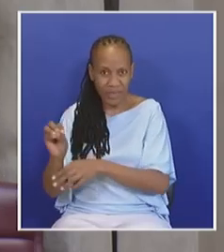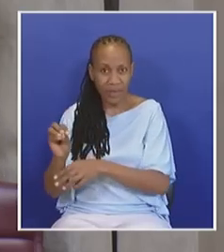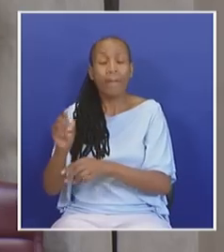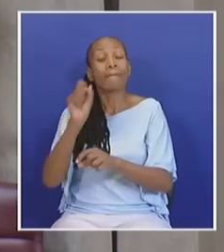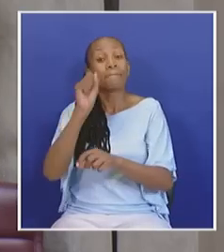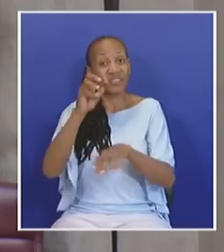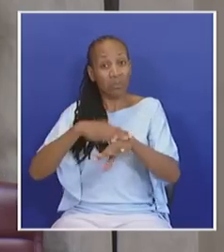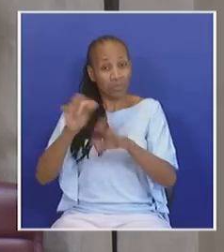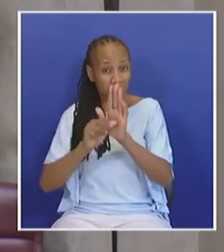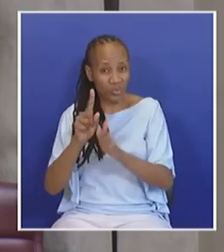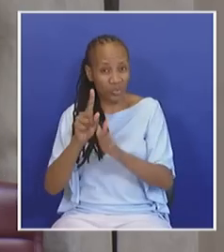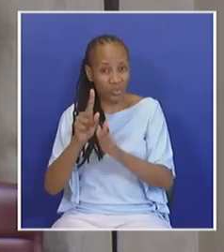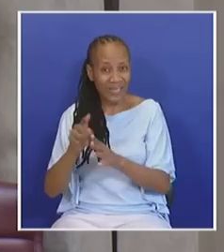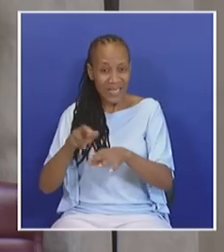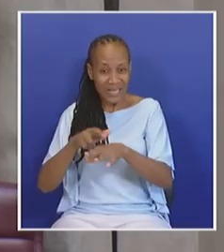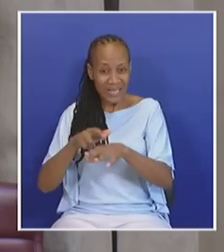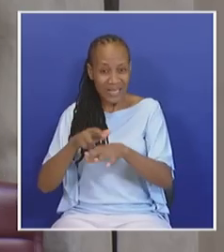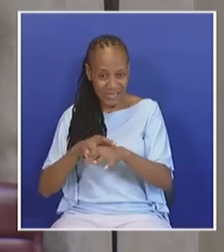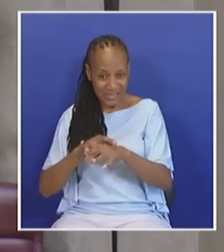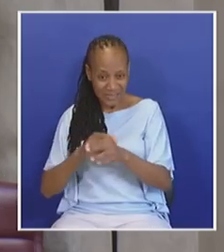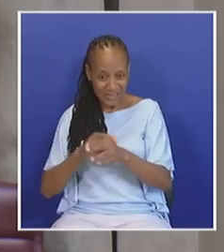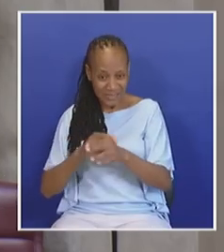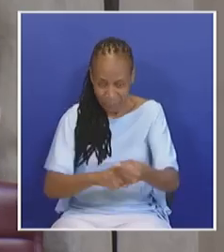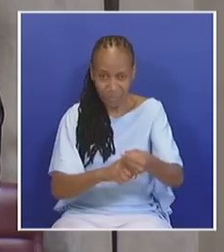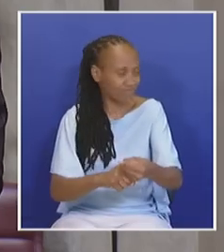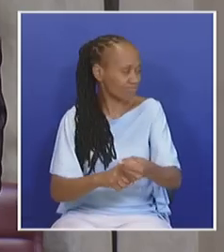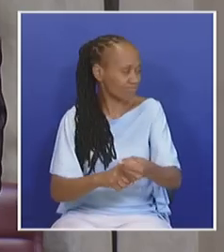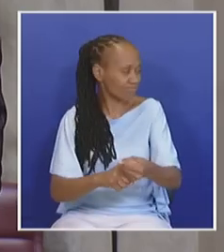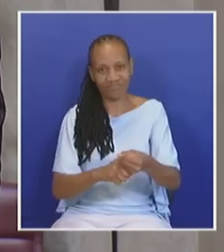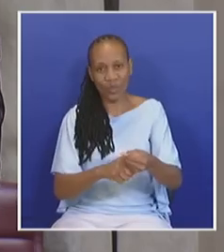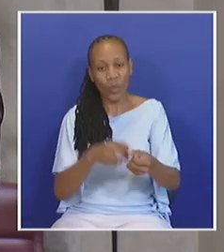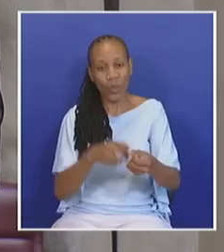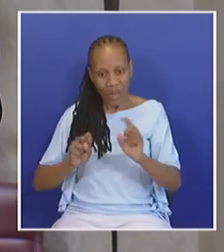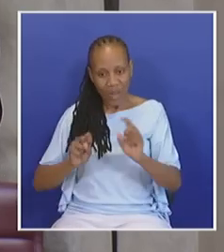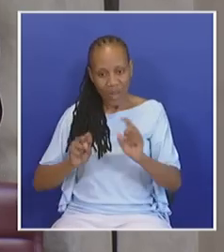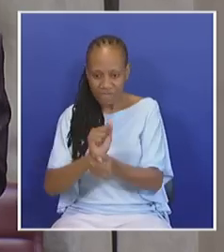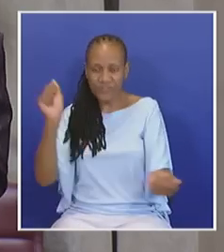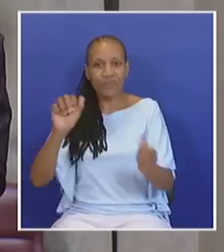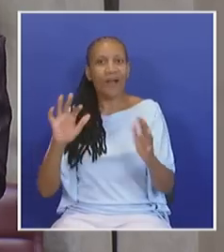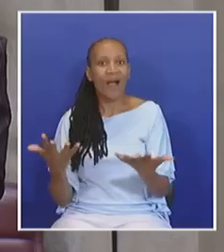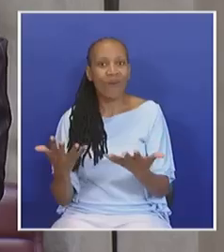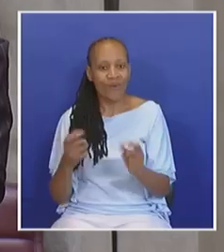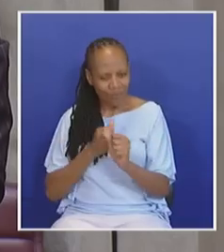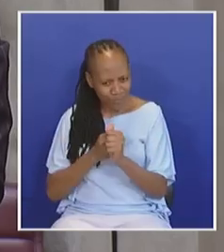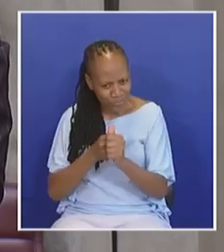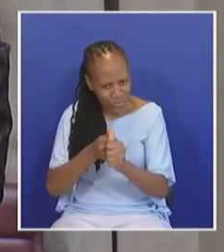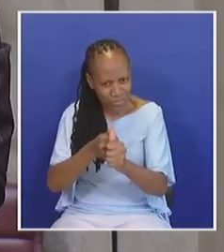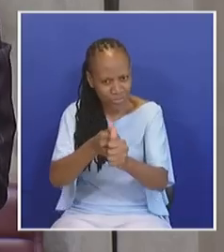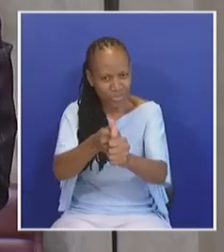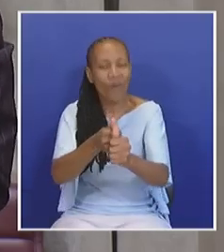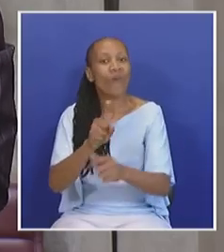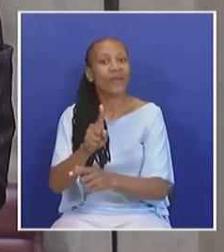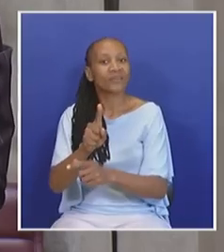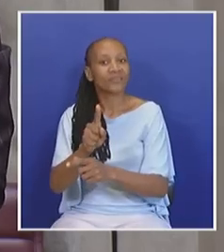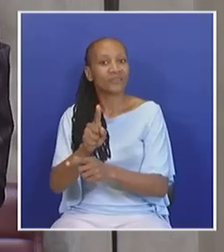racial supremacy and does not represent even the shadow of liberation. Our drive towards national emancipation is therefore